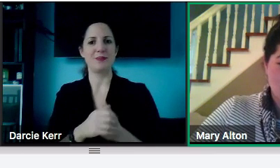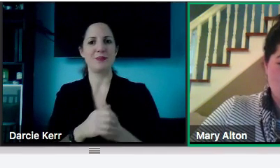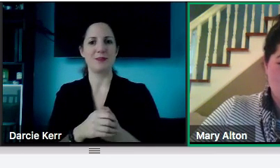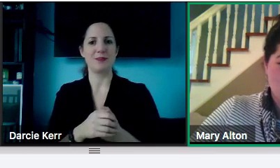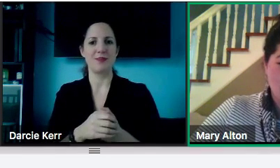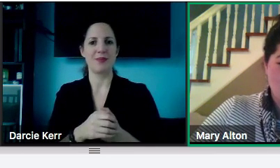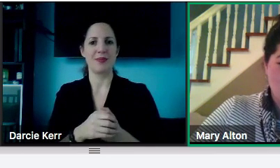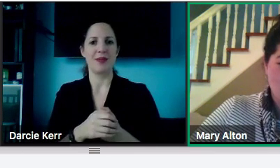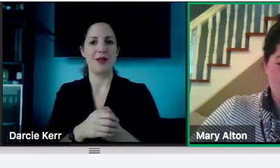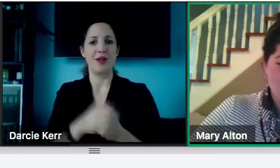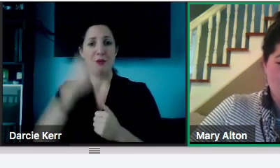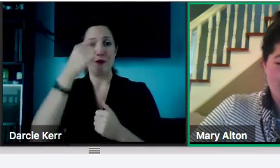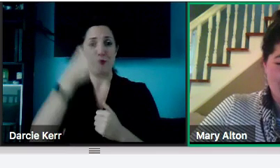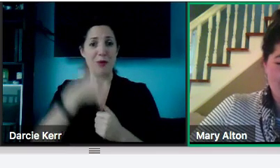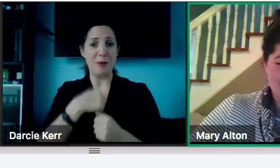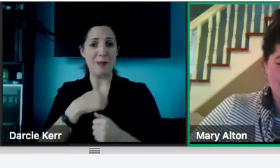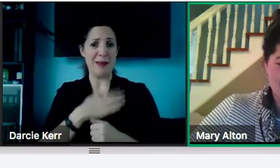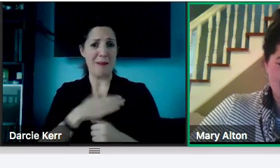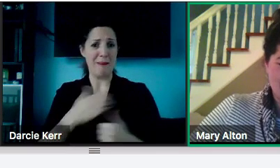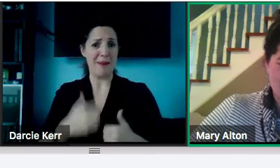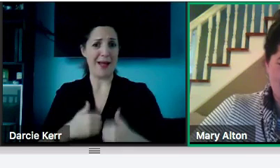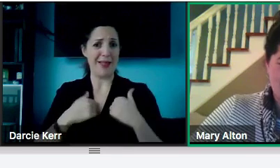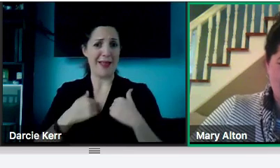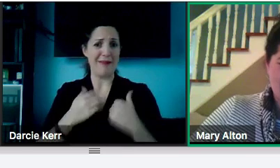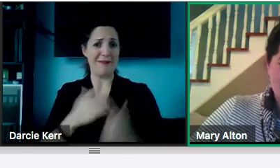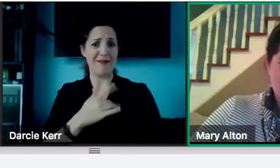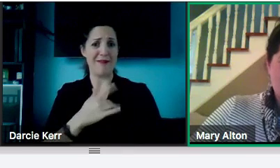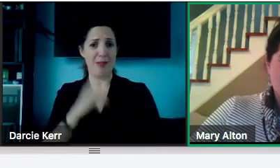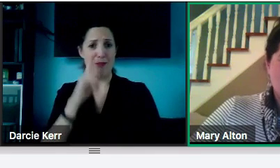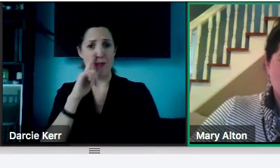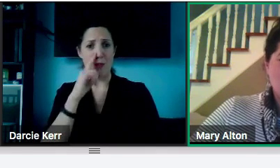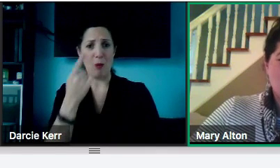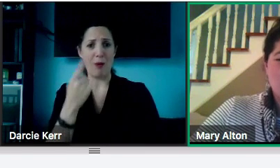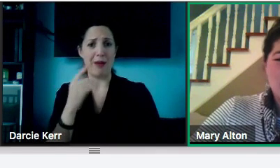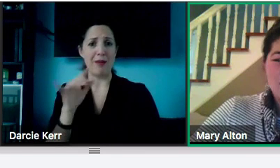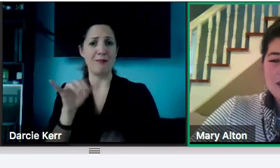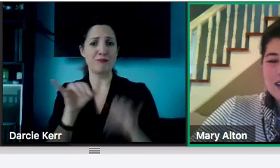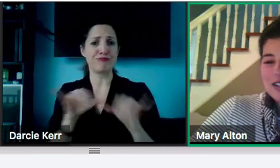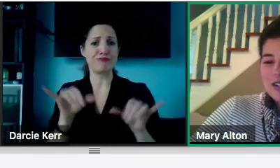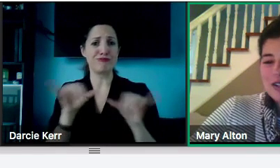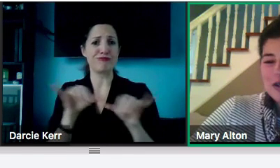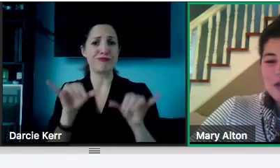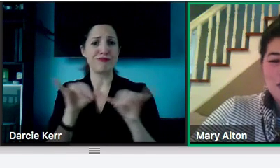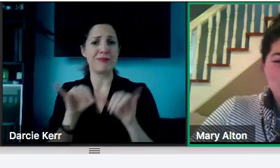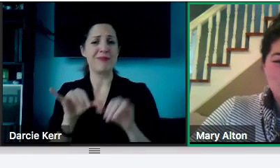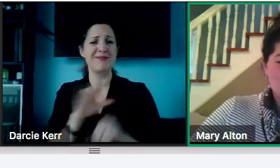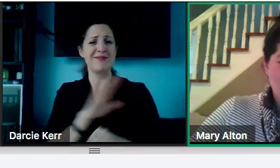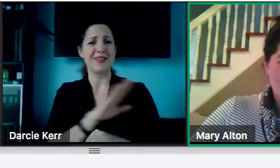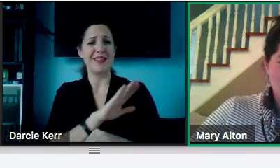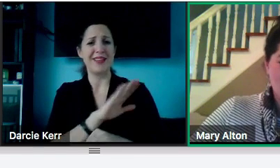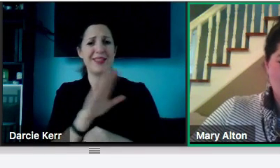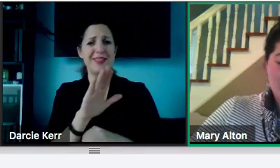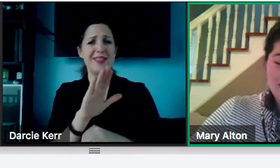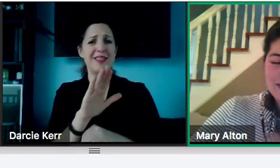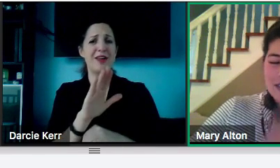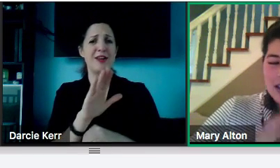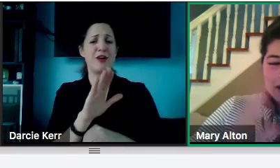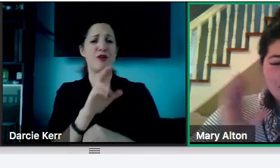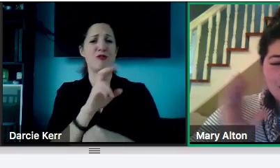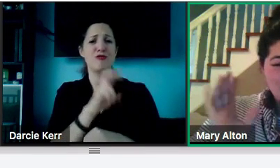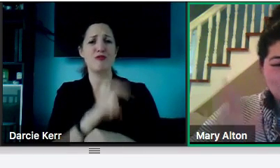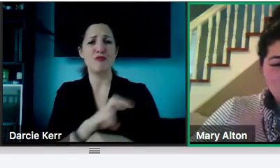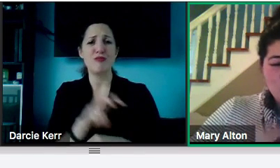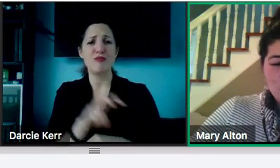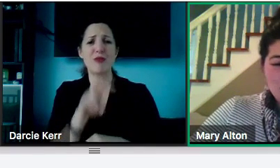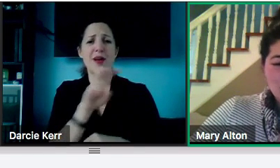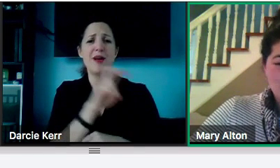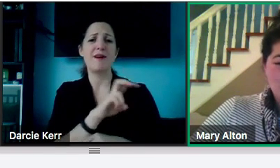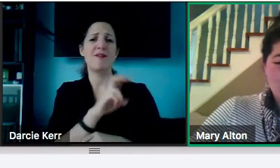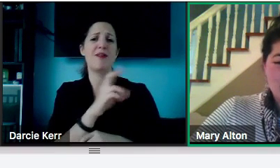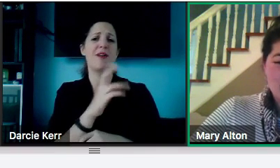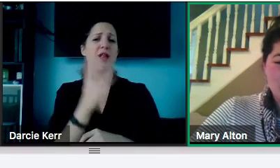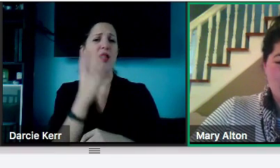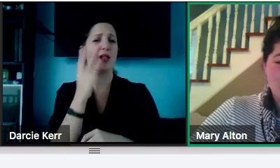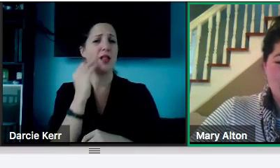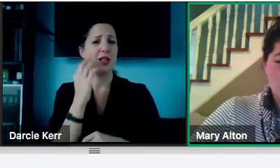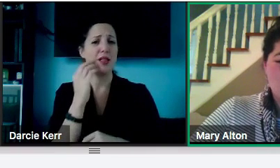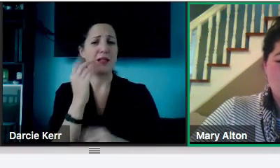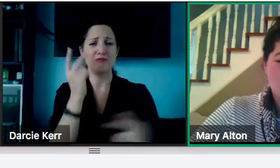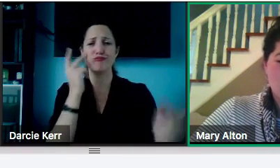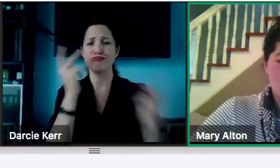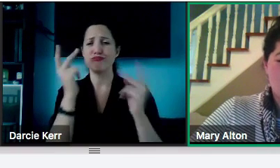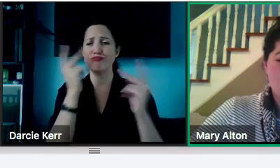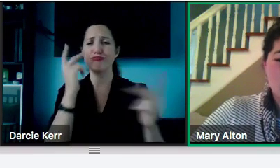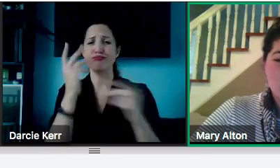life seem very boring a lot of the time. You know, they're well seasoned, they're well traveled, they've seen so many different things